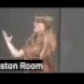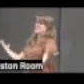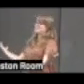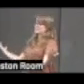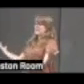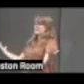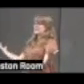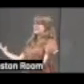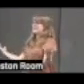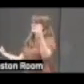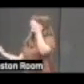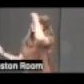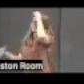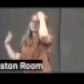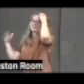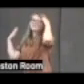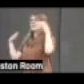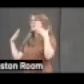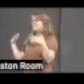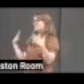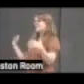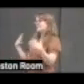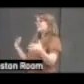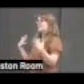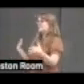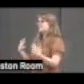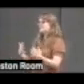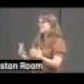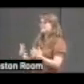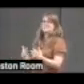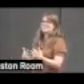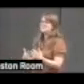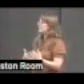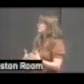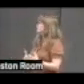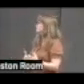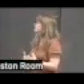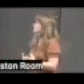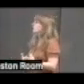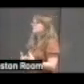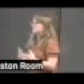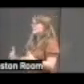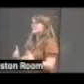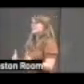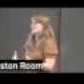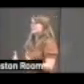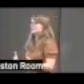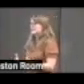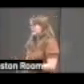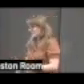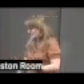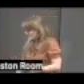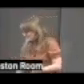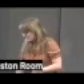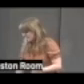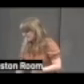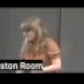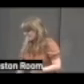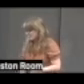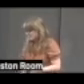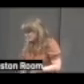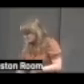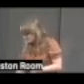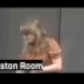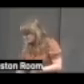the best male in that situation, right? We have to think of all these ways to manipulate the system to make it work in